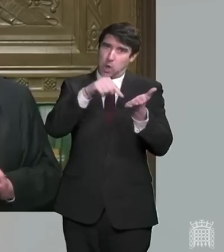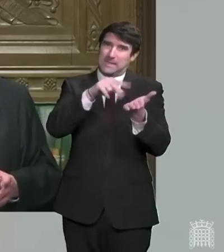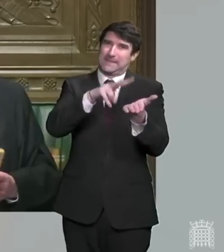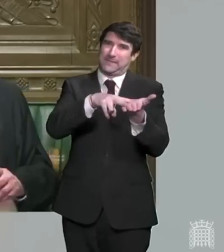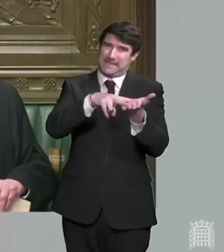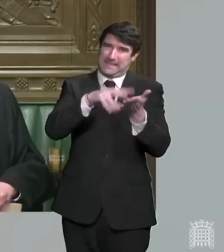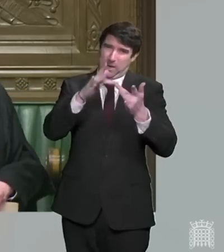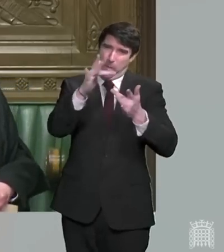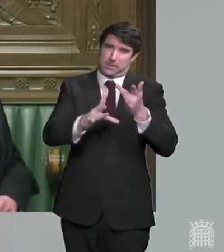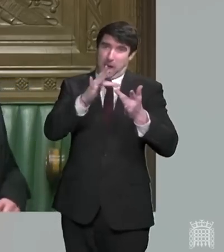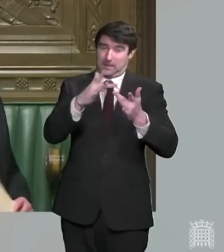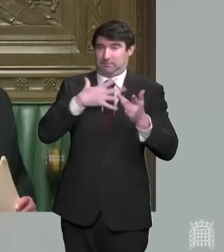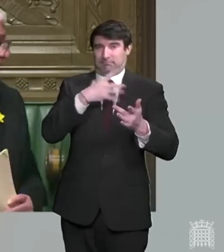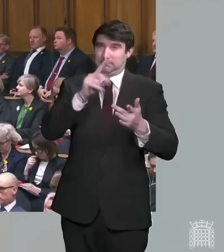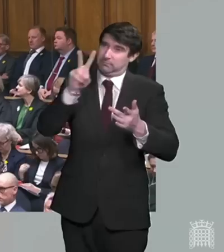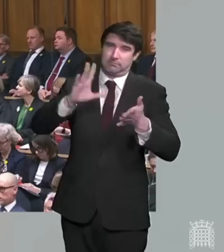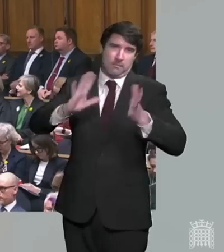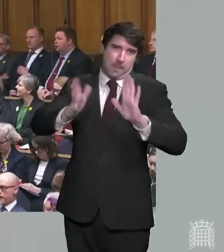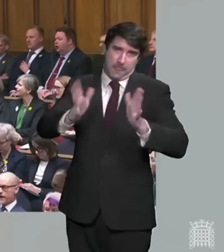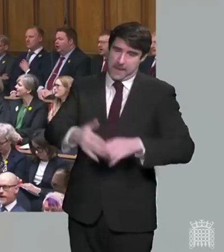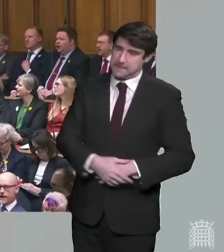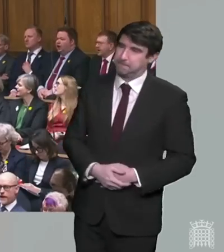We start with questions, Prime Minister. Justin Matters.